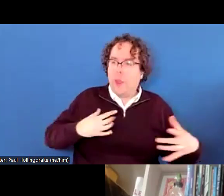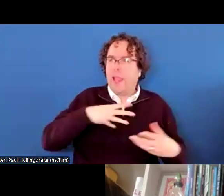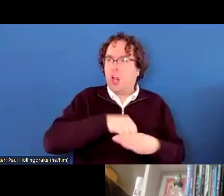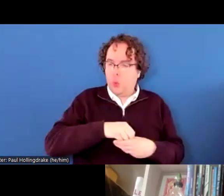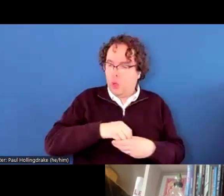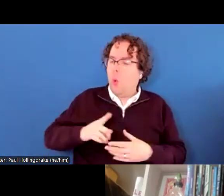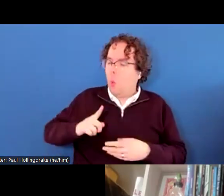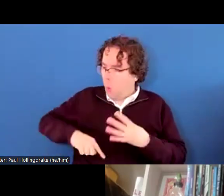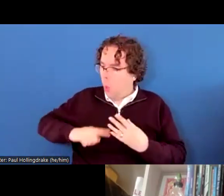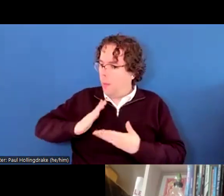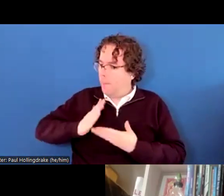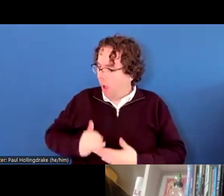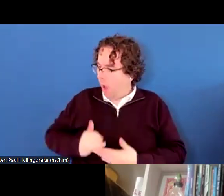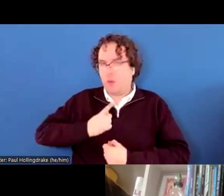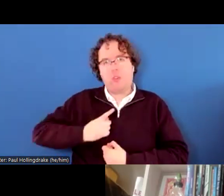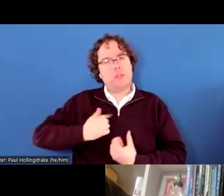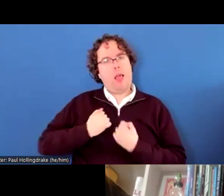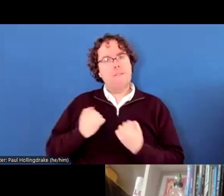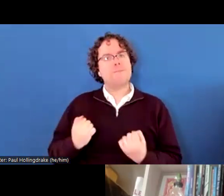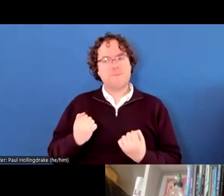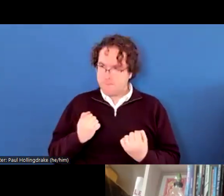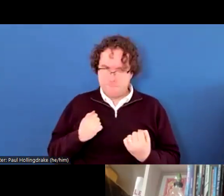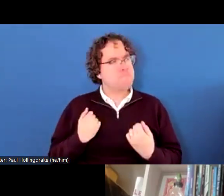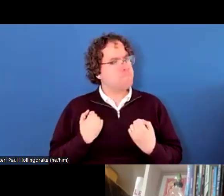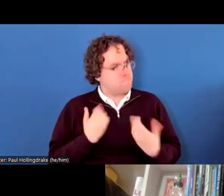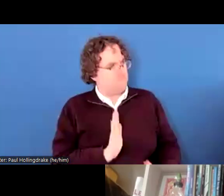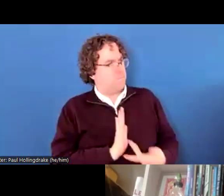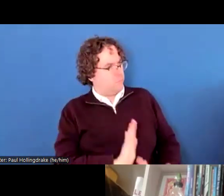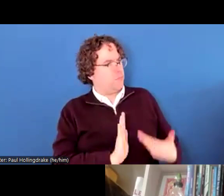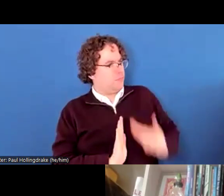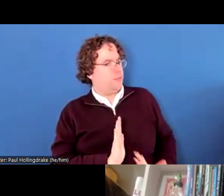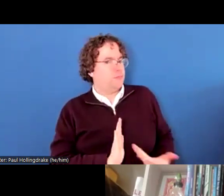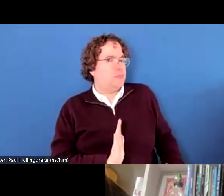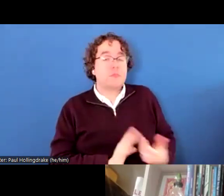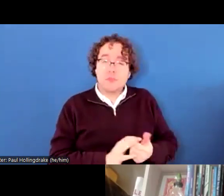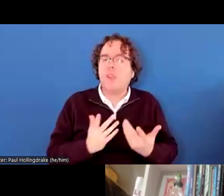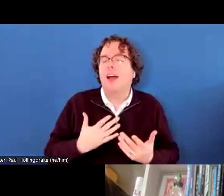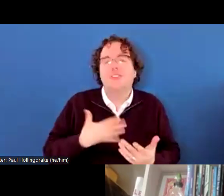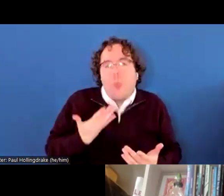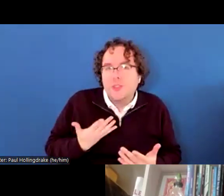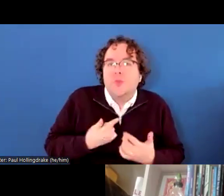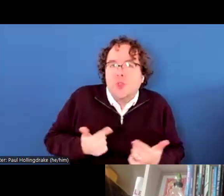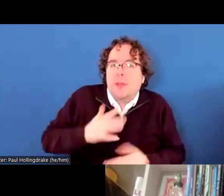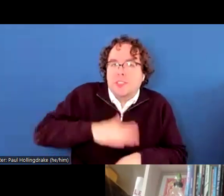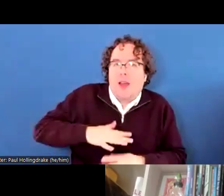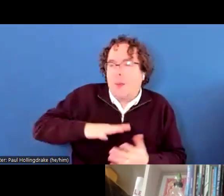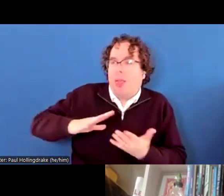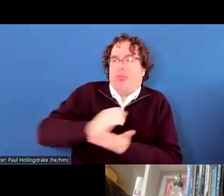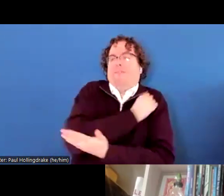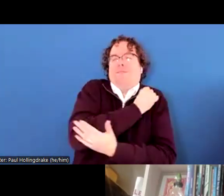calling for. Um, yeah, I don't want to take up too much time,